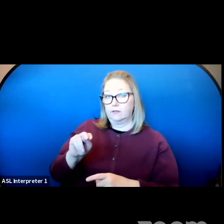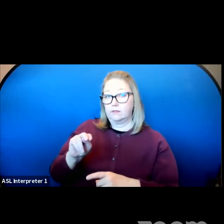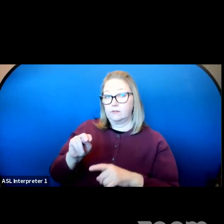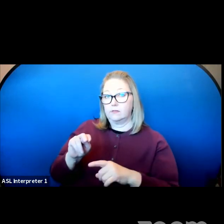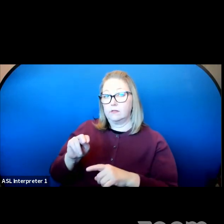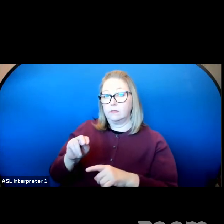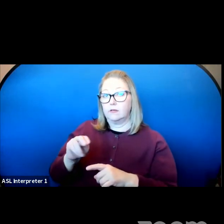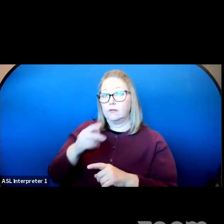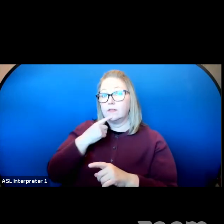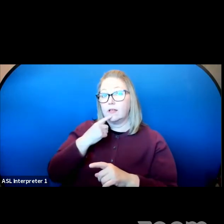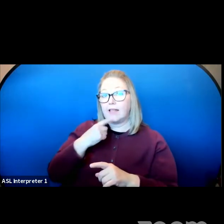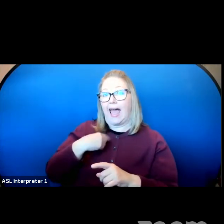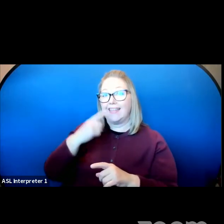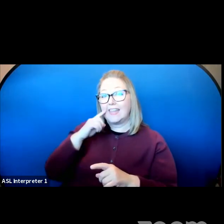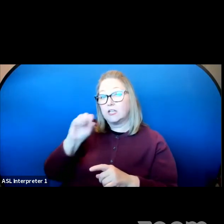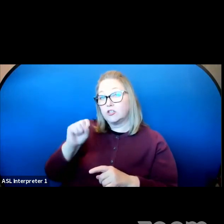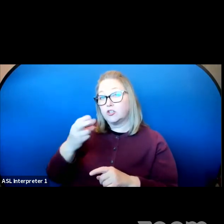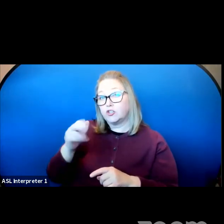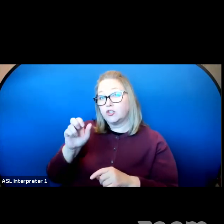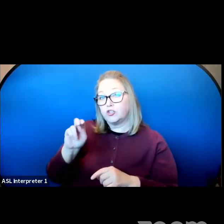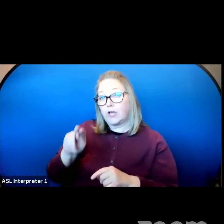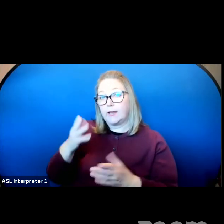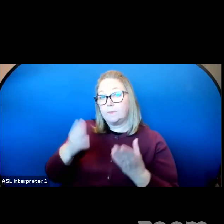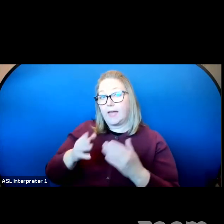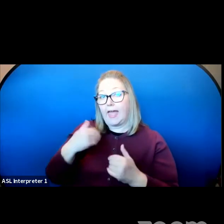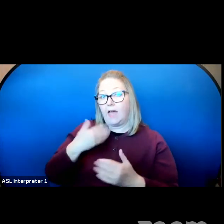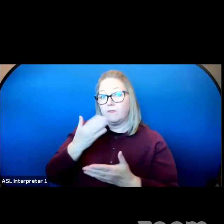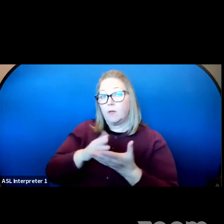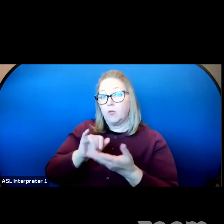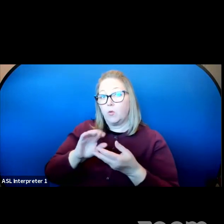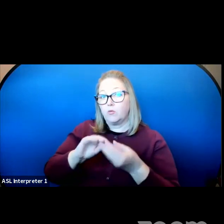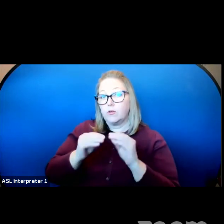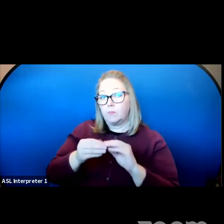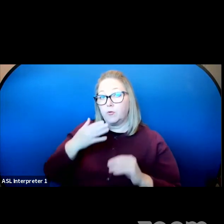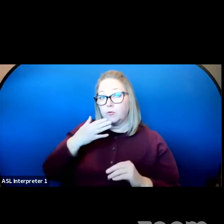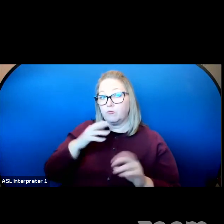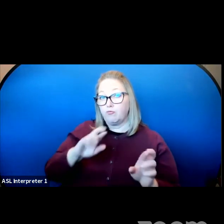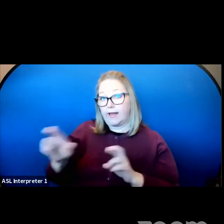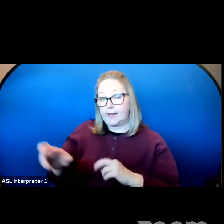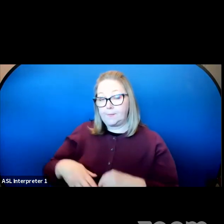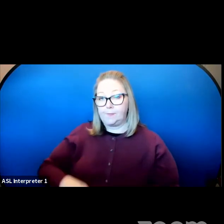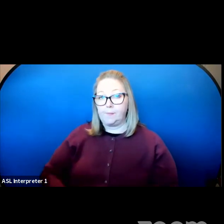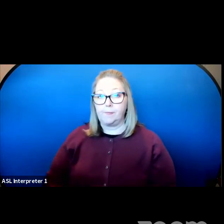Chambers from Home Means Nevada might have some of those figures readily available.